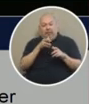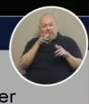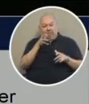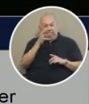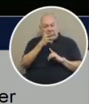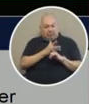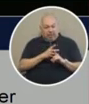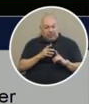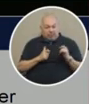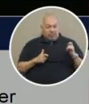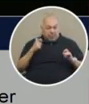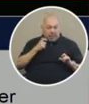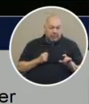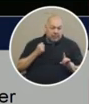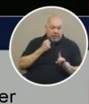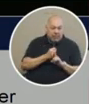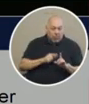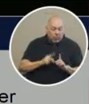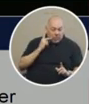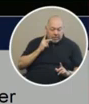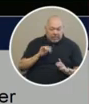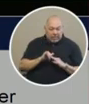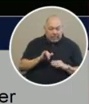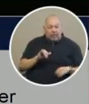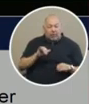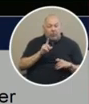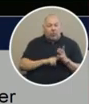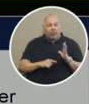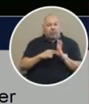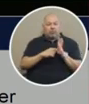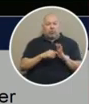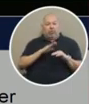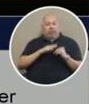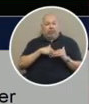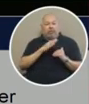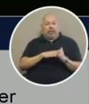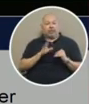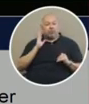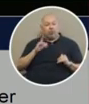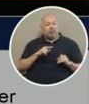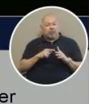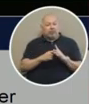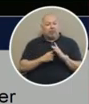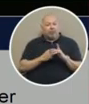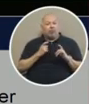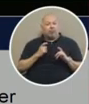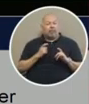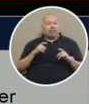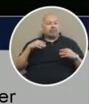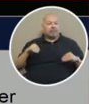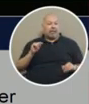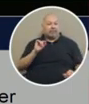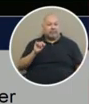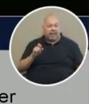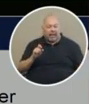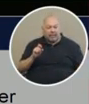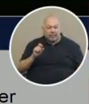The largest impacts we're going to see when we're doing these analysis and what we're going to be showing you all in the next several weeks is going to come in the form of sales taxes.